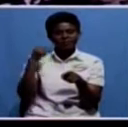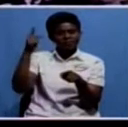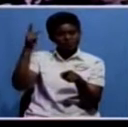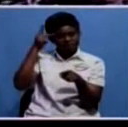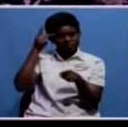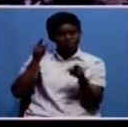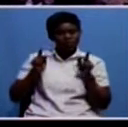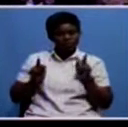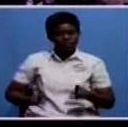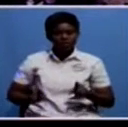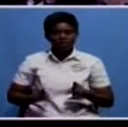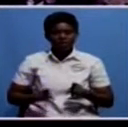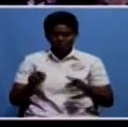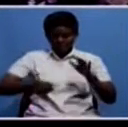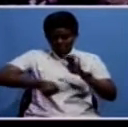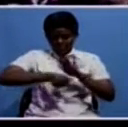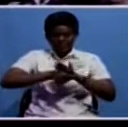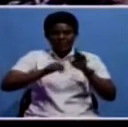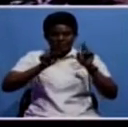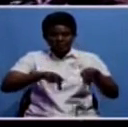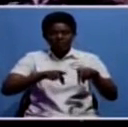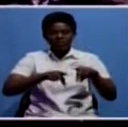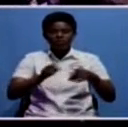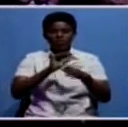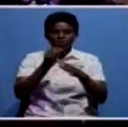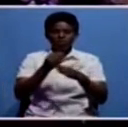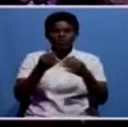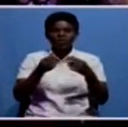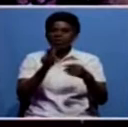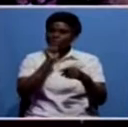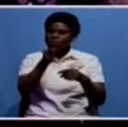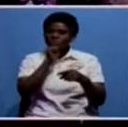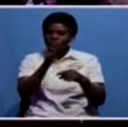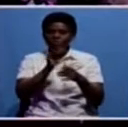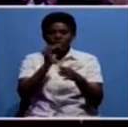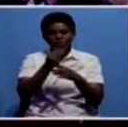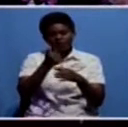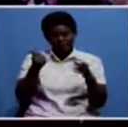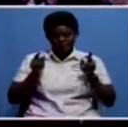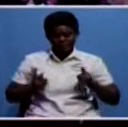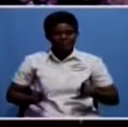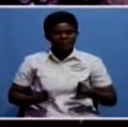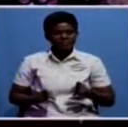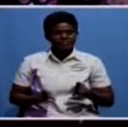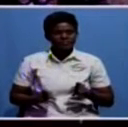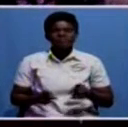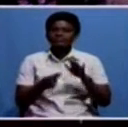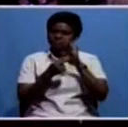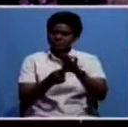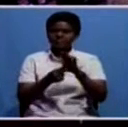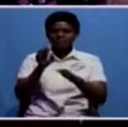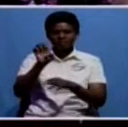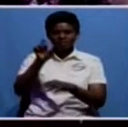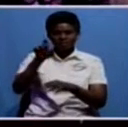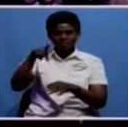exposed person or a private person, whether it is being done by a journalist or anybody, it must be exposed. That is